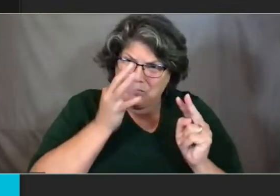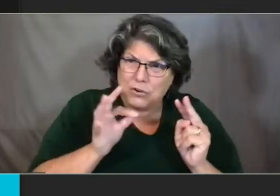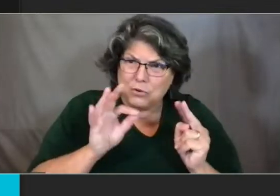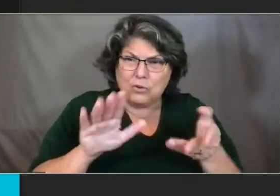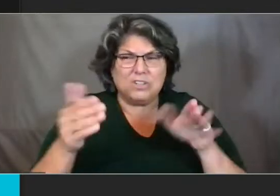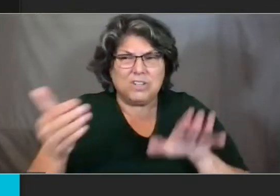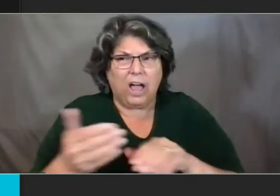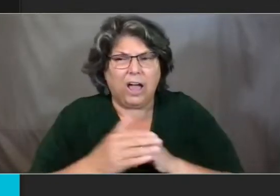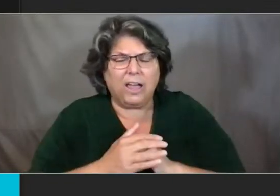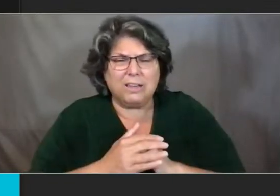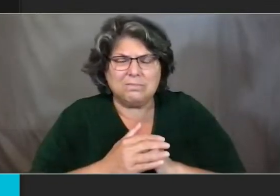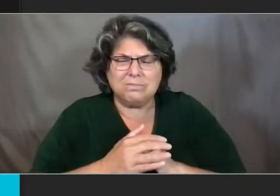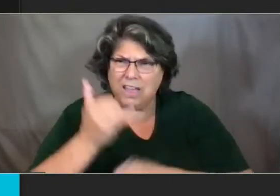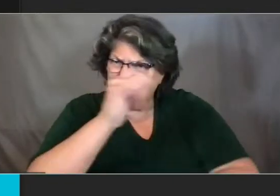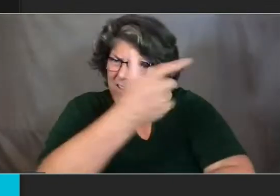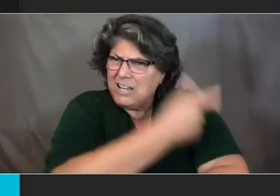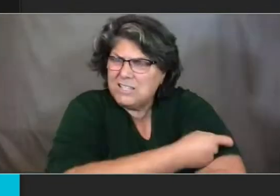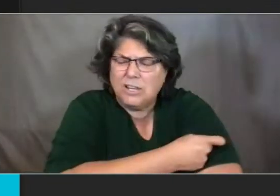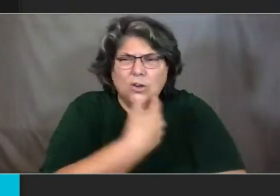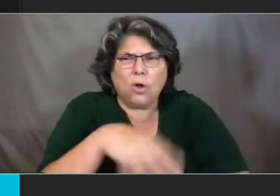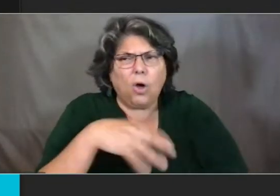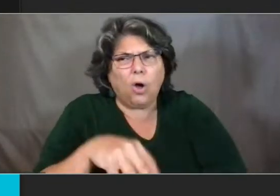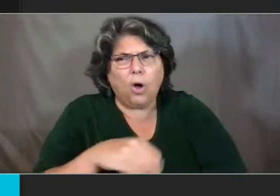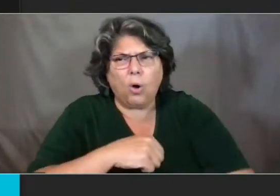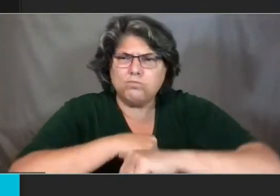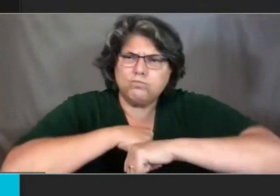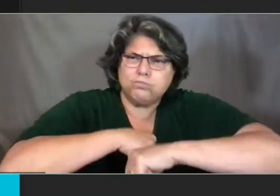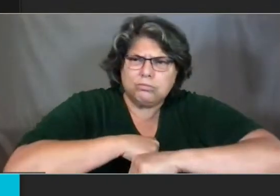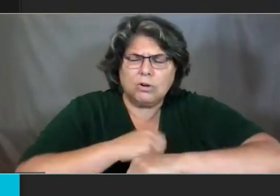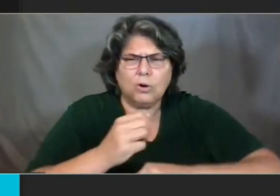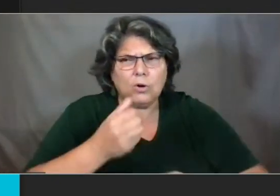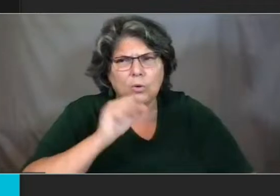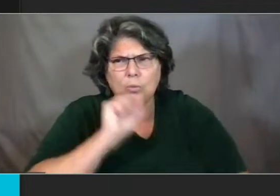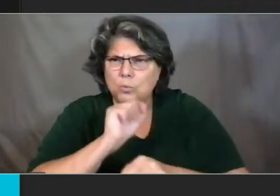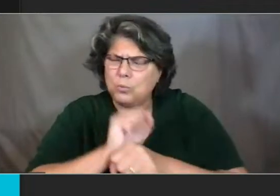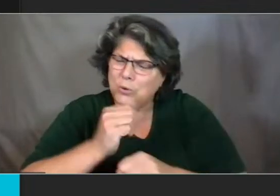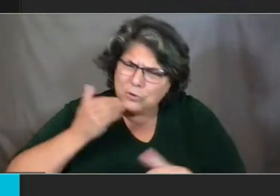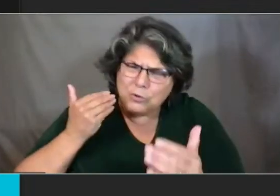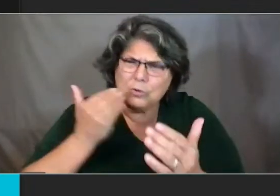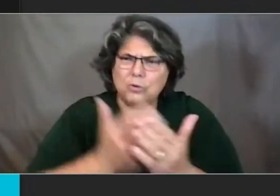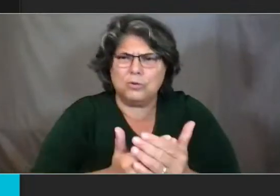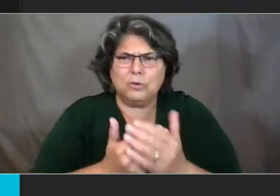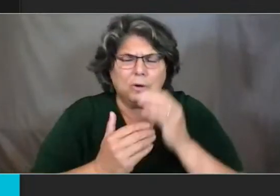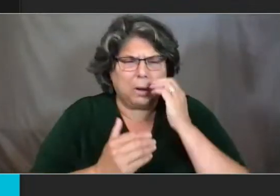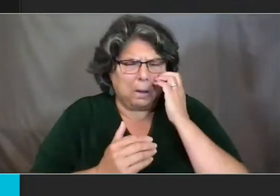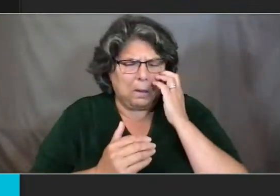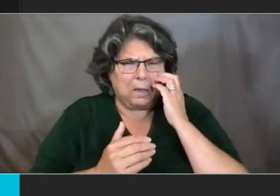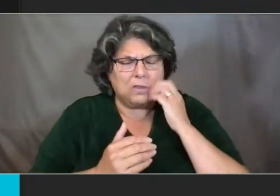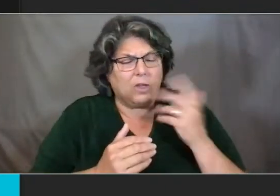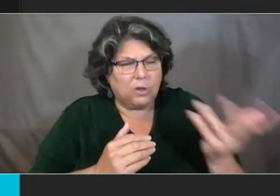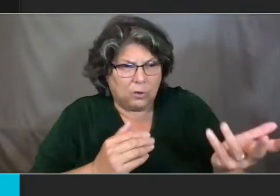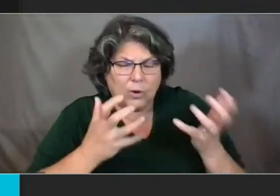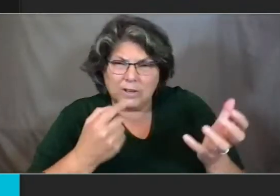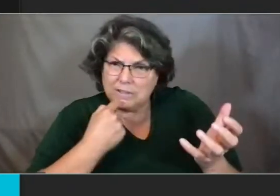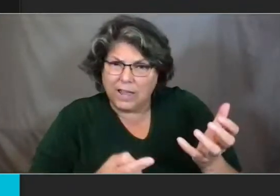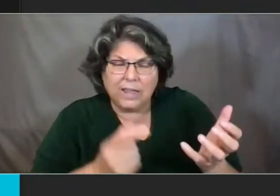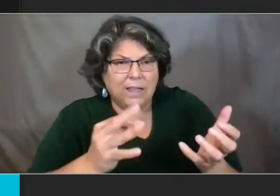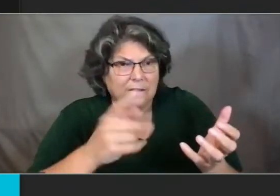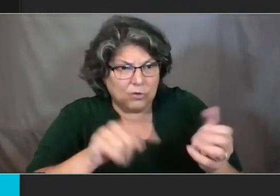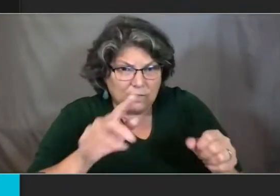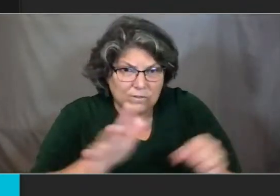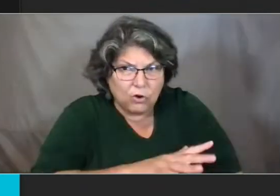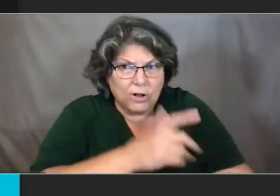protective. It's very effective. And for that reason, we can say that for a fully vaccinated